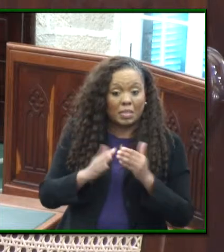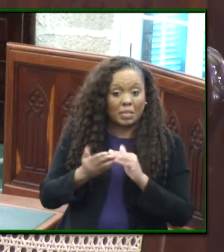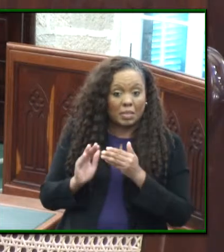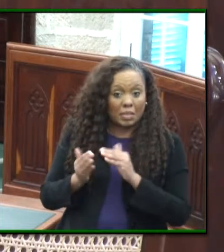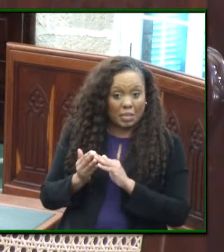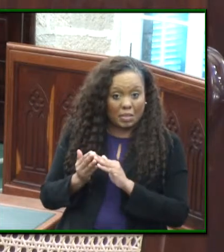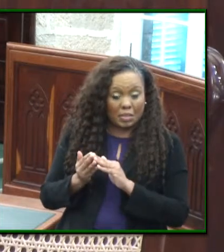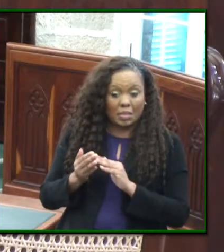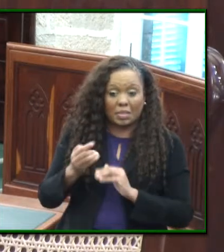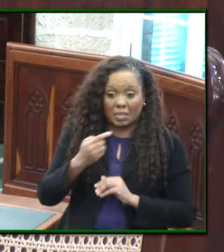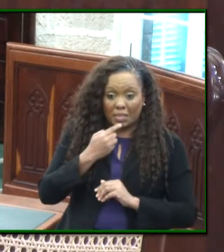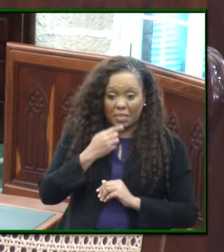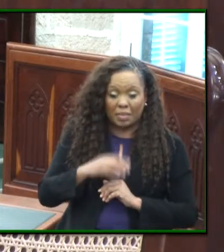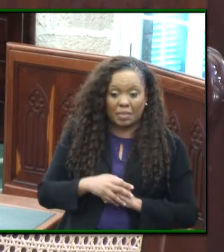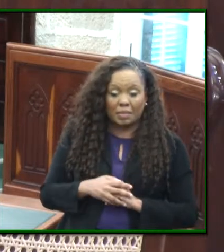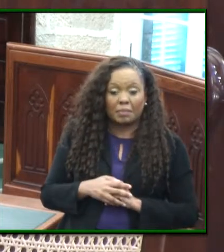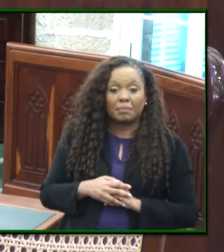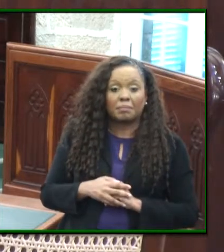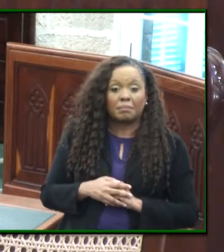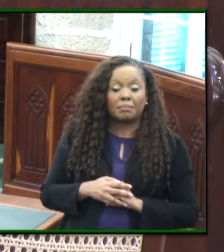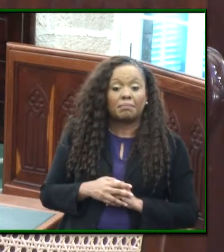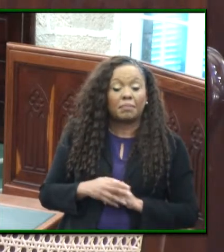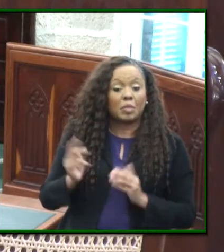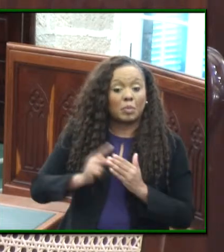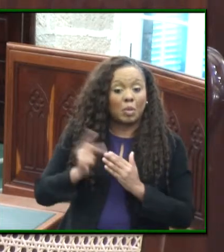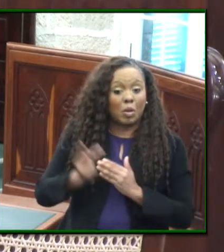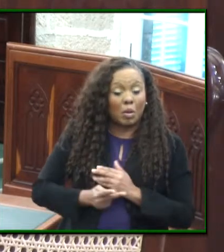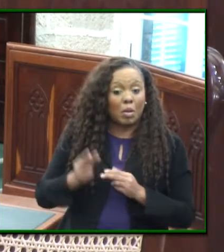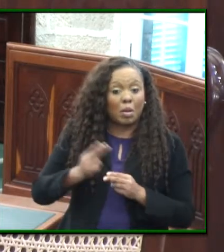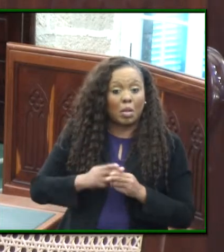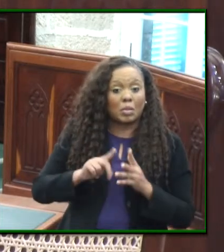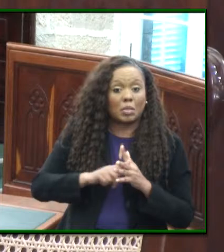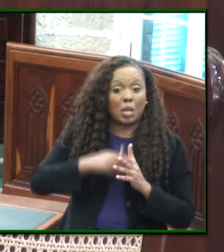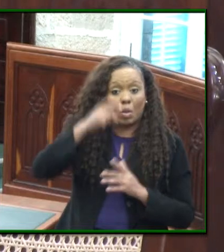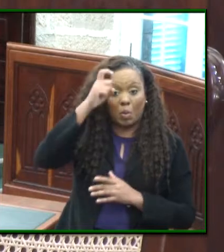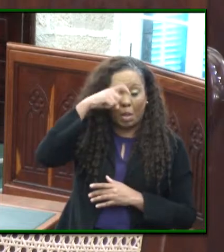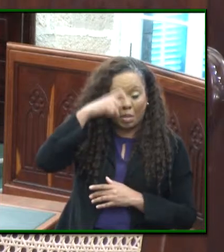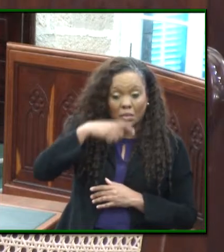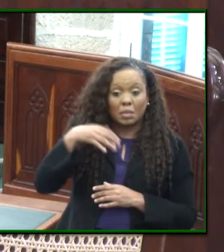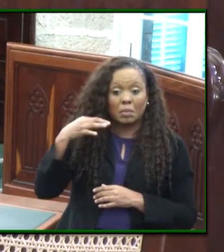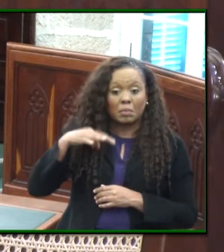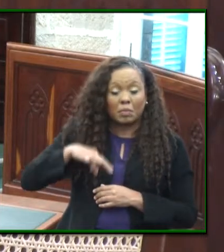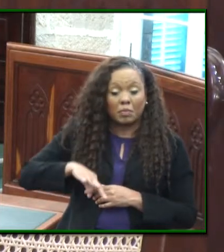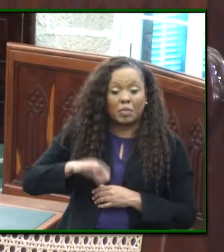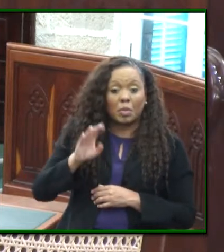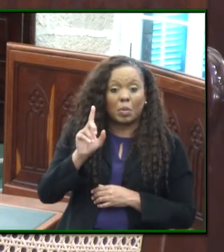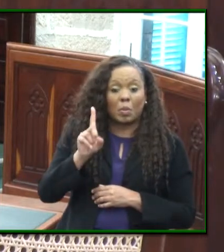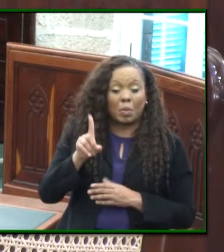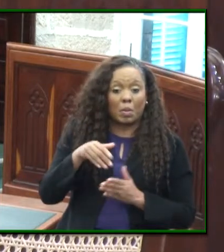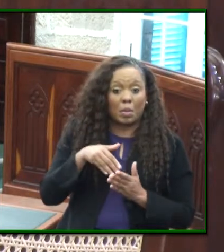that the Startwise program benefited